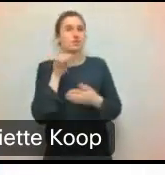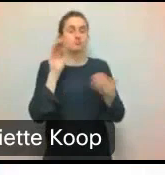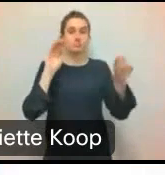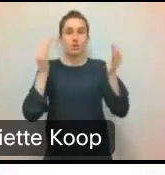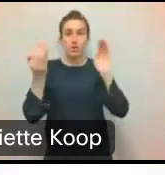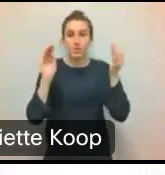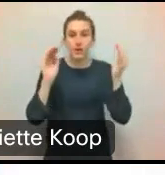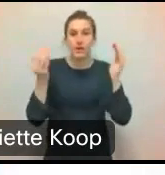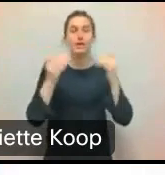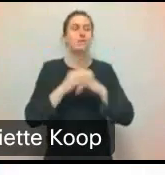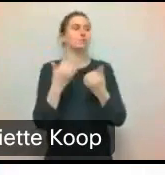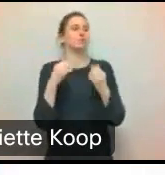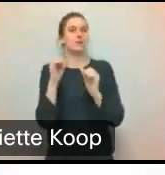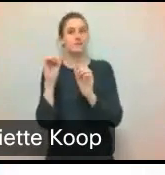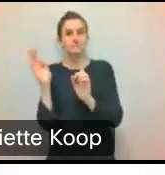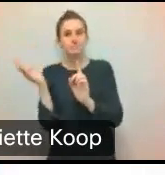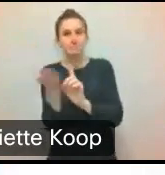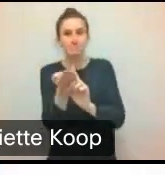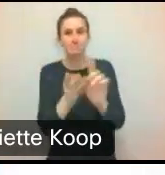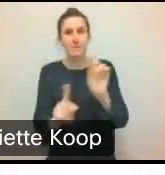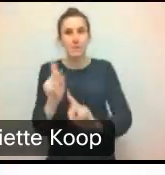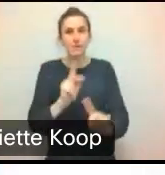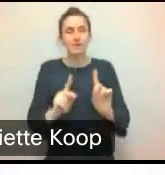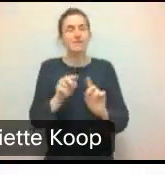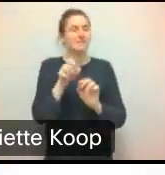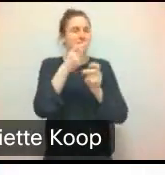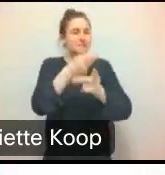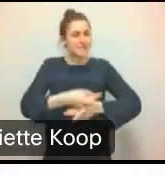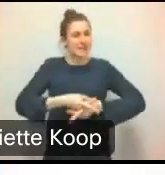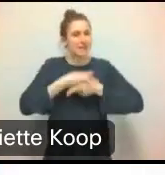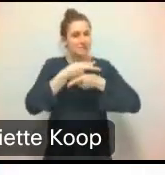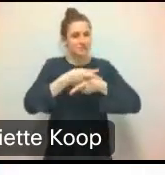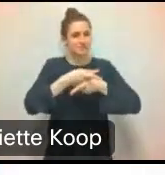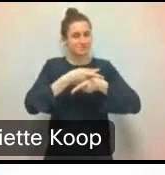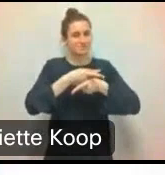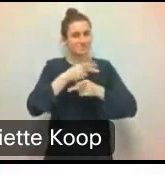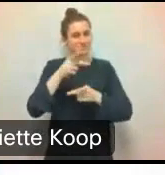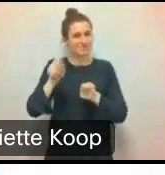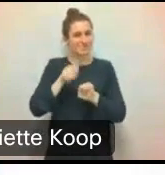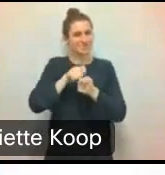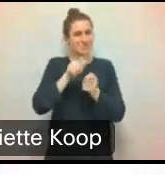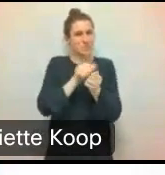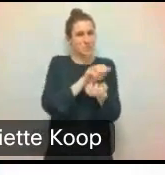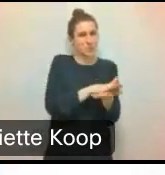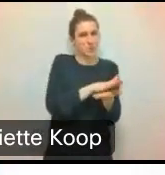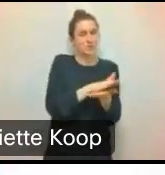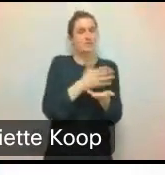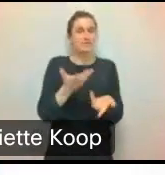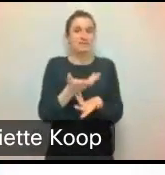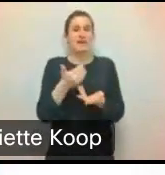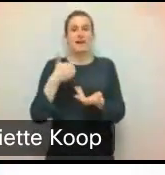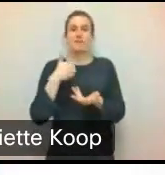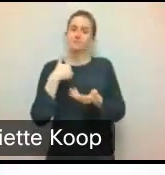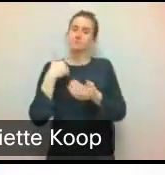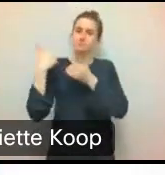a persuasive argument. So you have to be careful in terms of kind of having a utility of humility is a term I've come